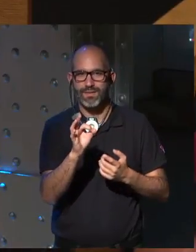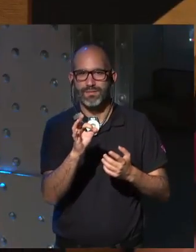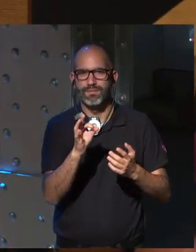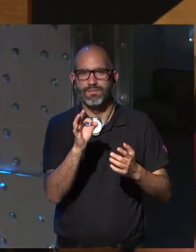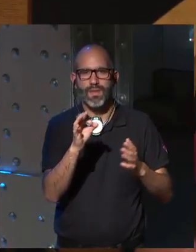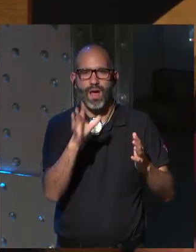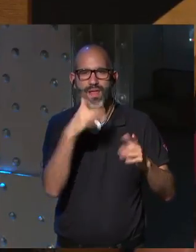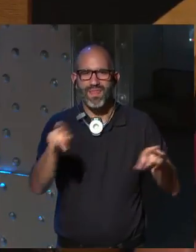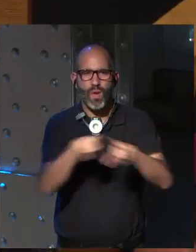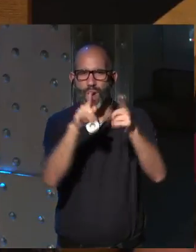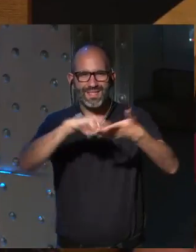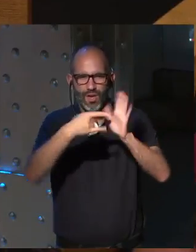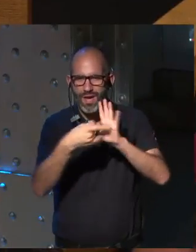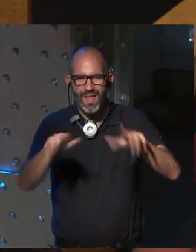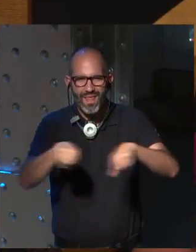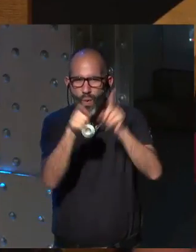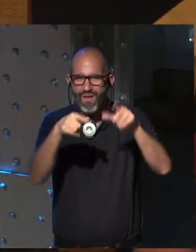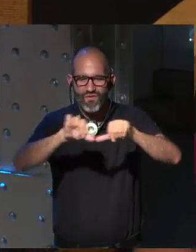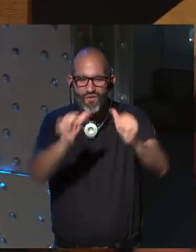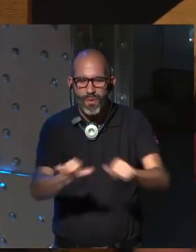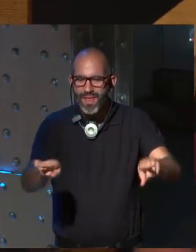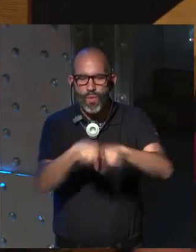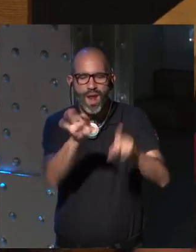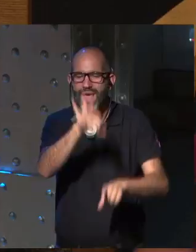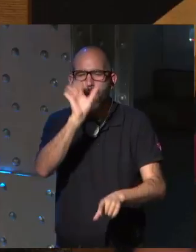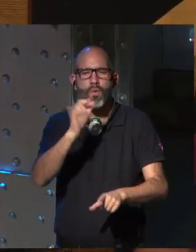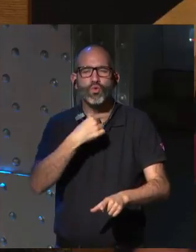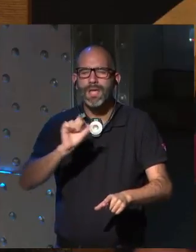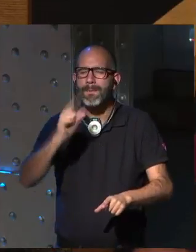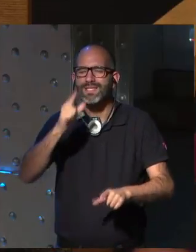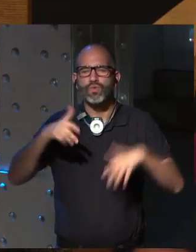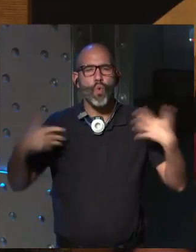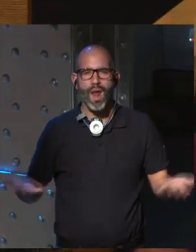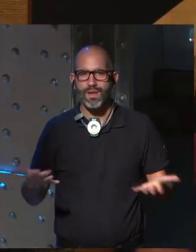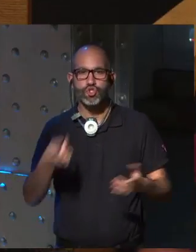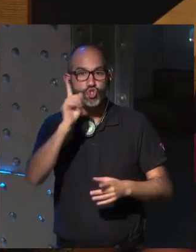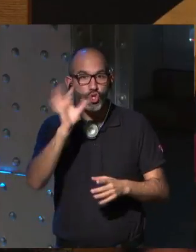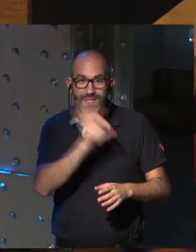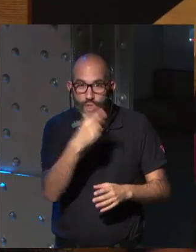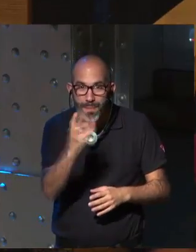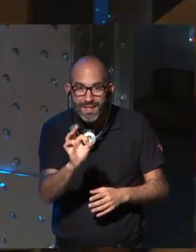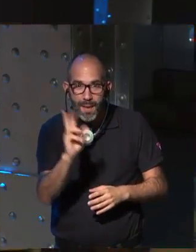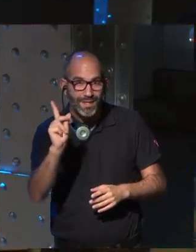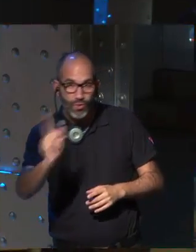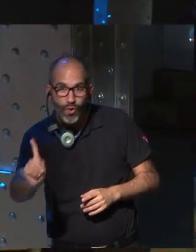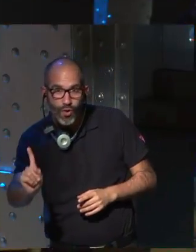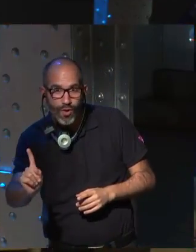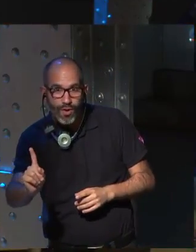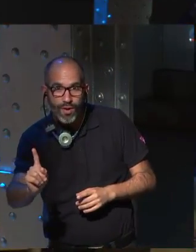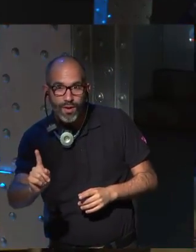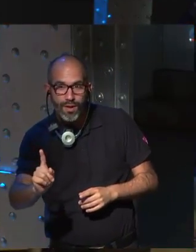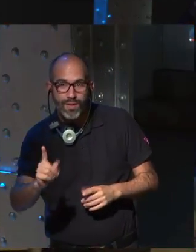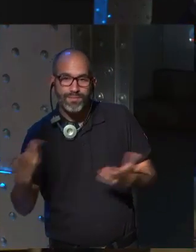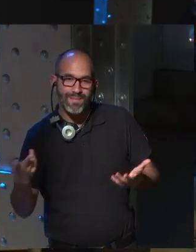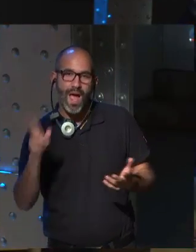20th century with any type of technology available for you? What would you choose from the 20th century? Nothing from the